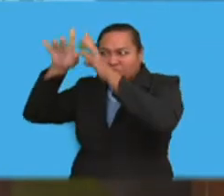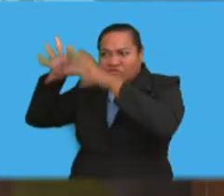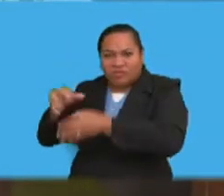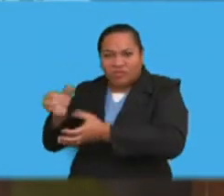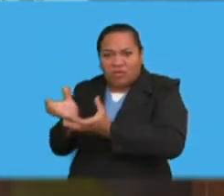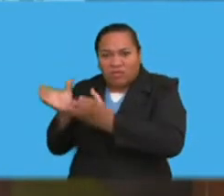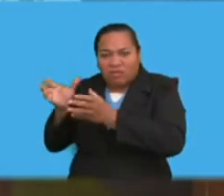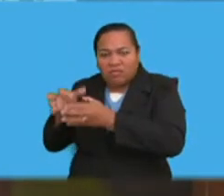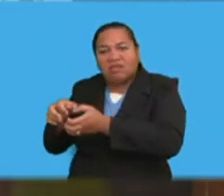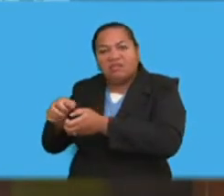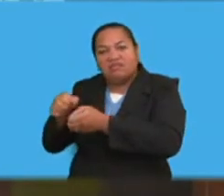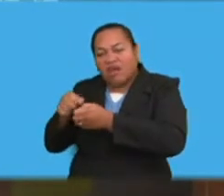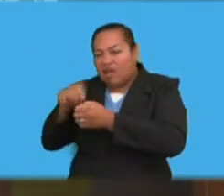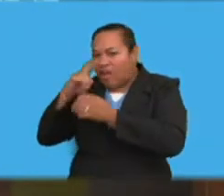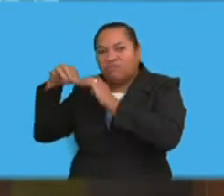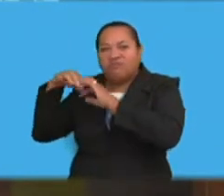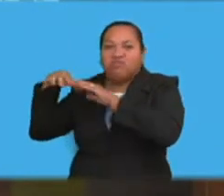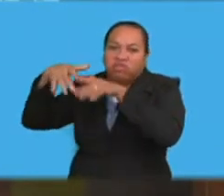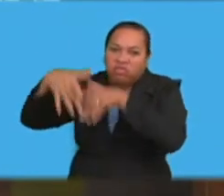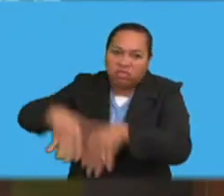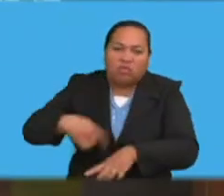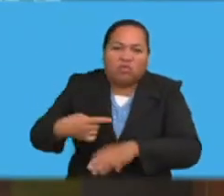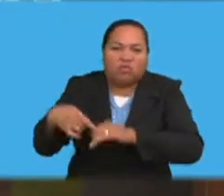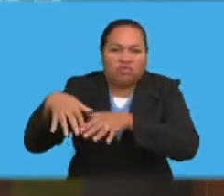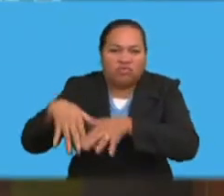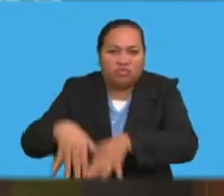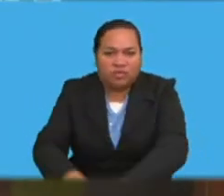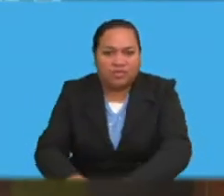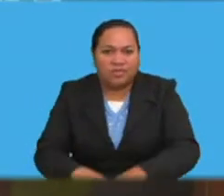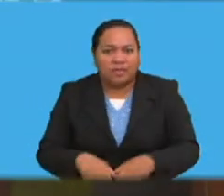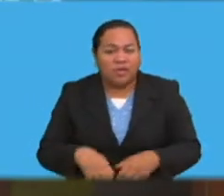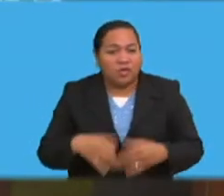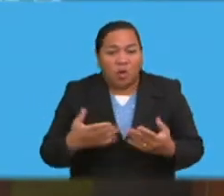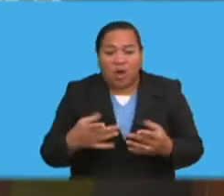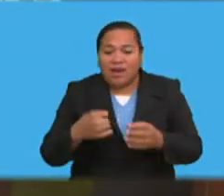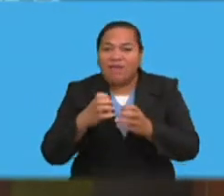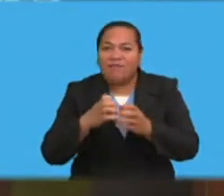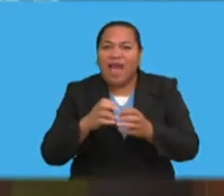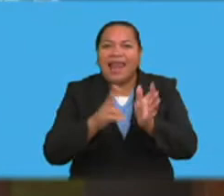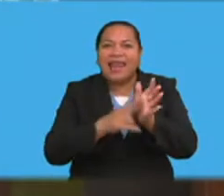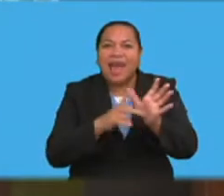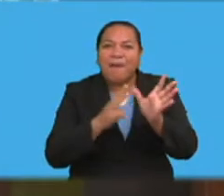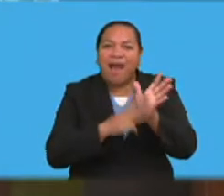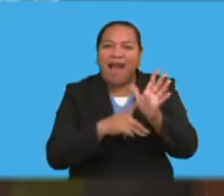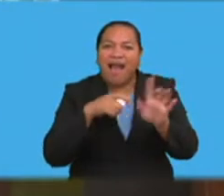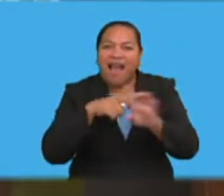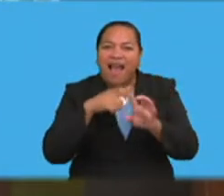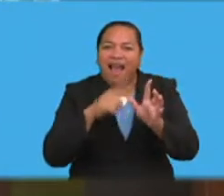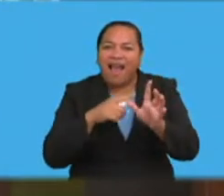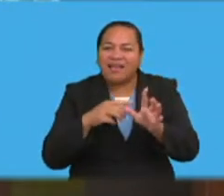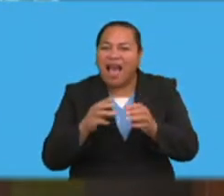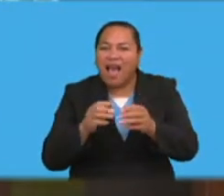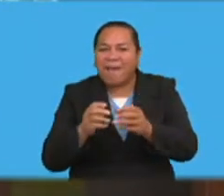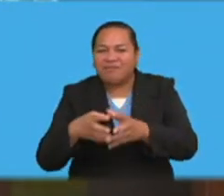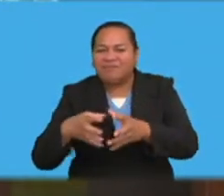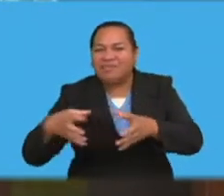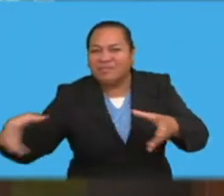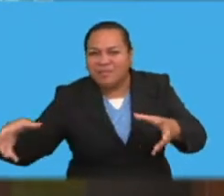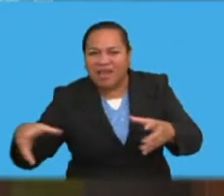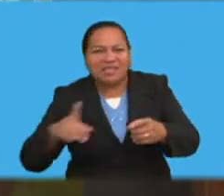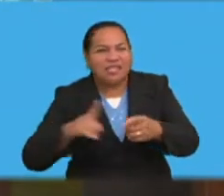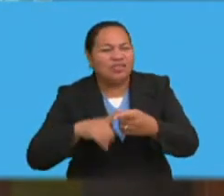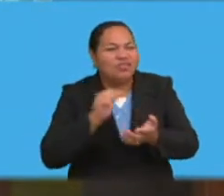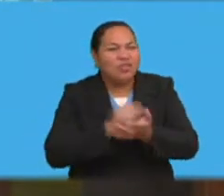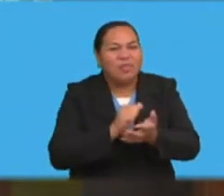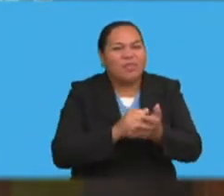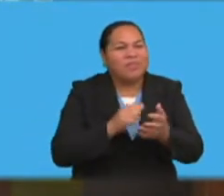developments taking place in Nadi now includes the market extension refurbishment, new FNPF complex, Wailoloa